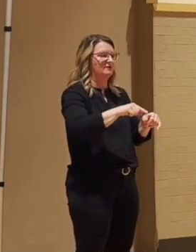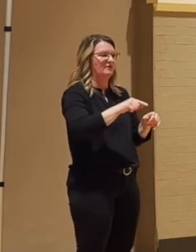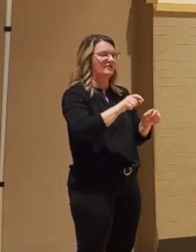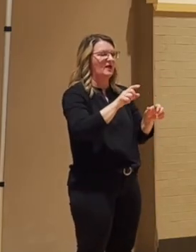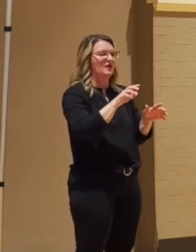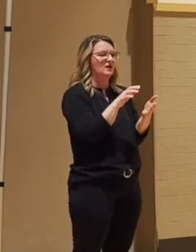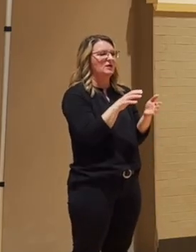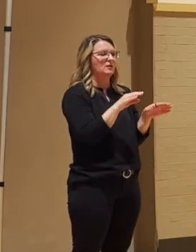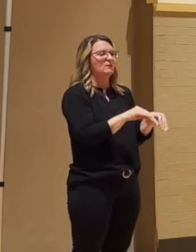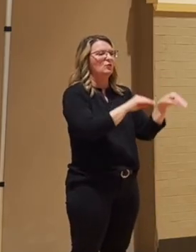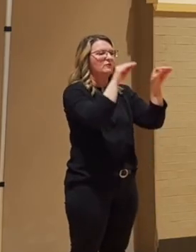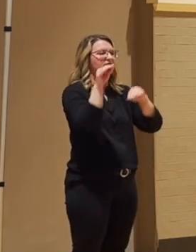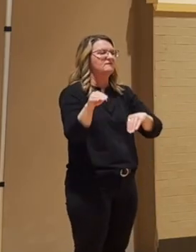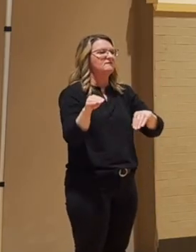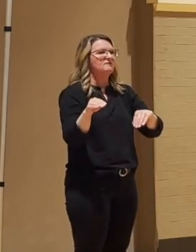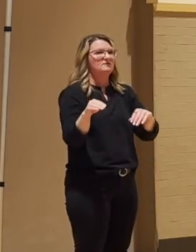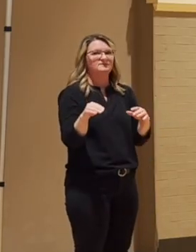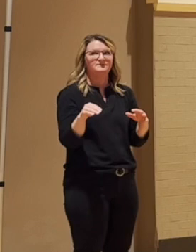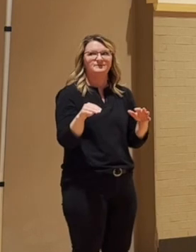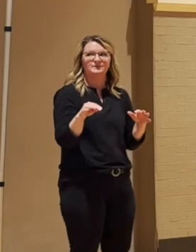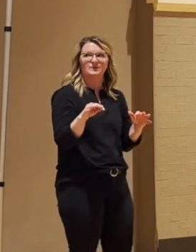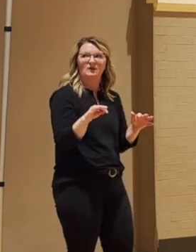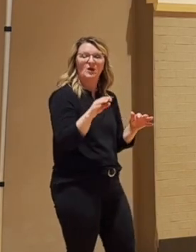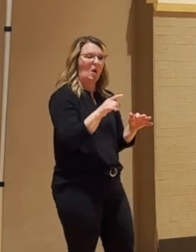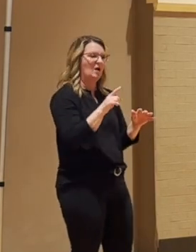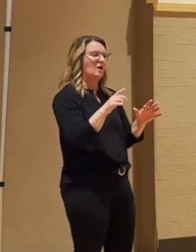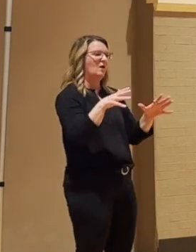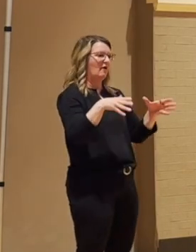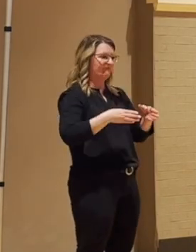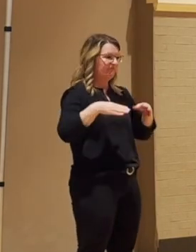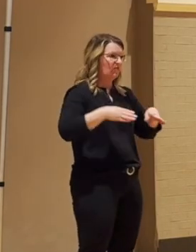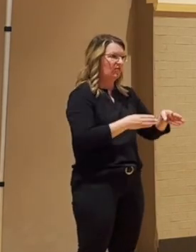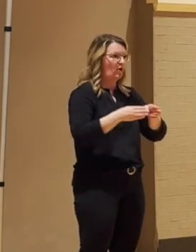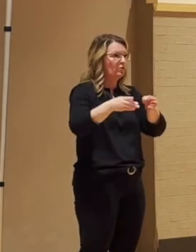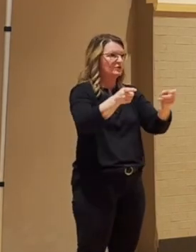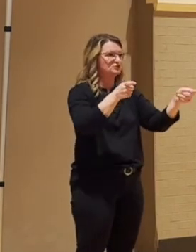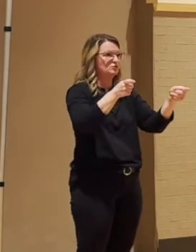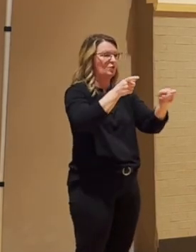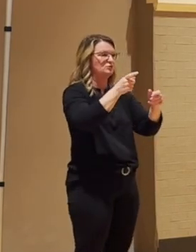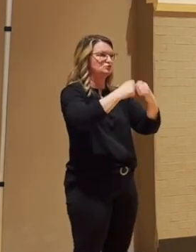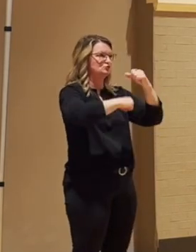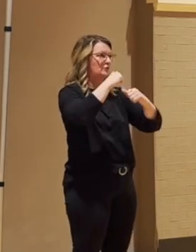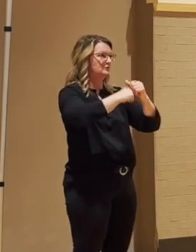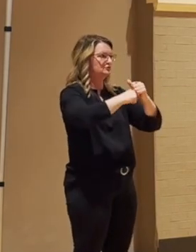removed a flow barrier or flow control structure and was replaced by another flow